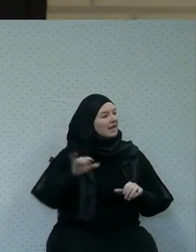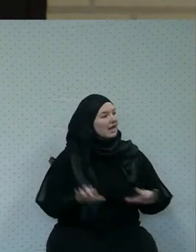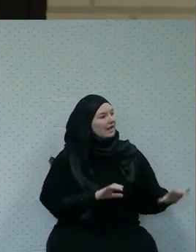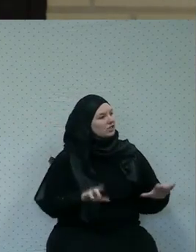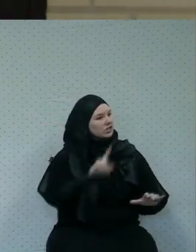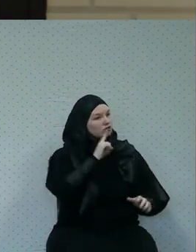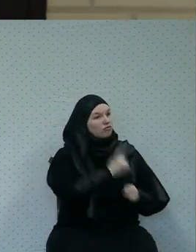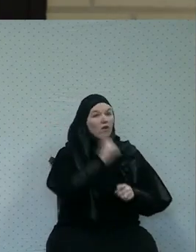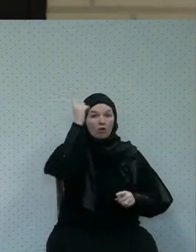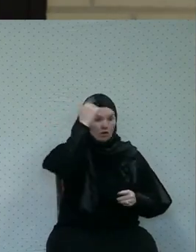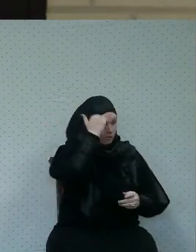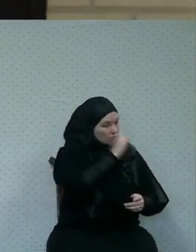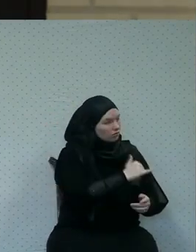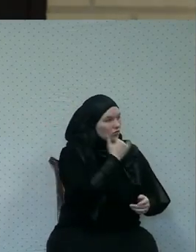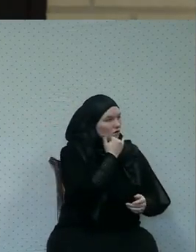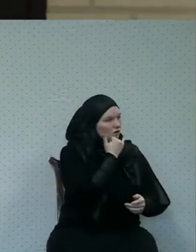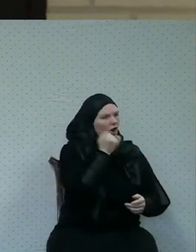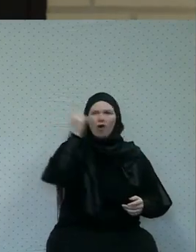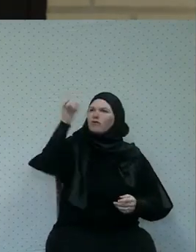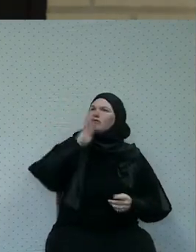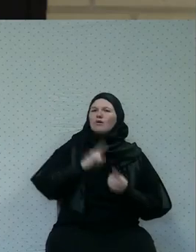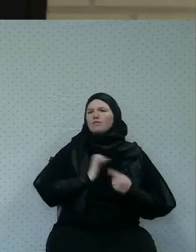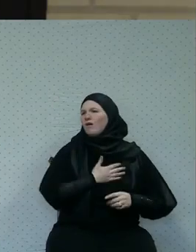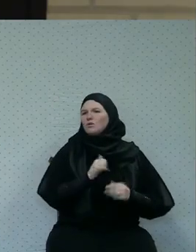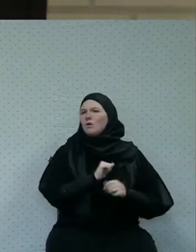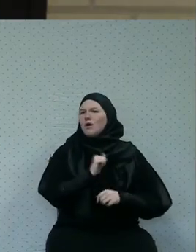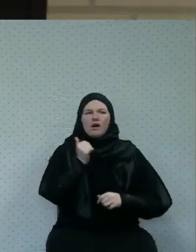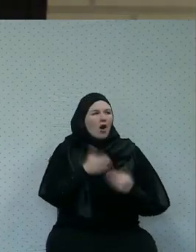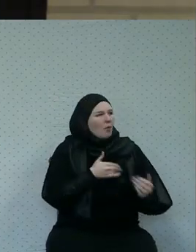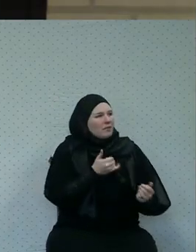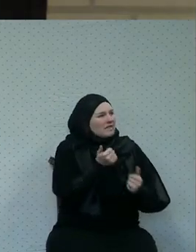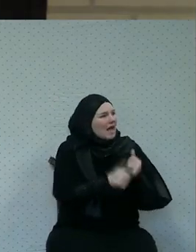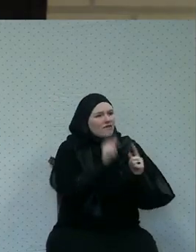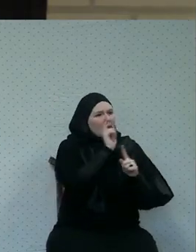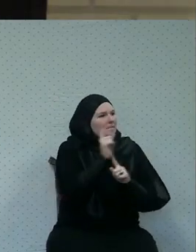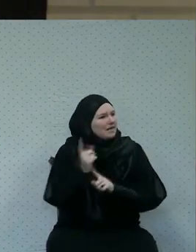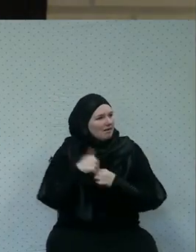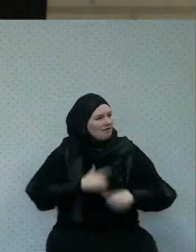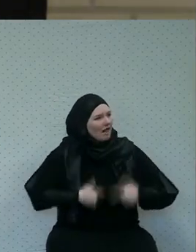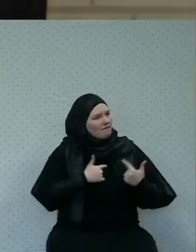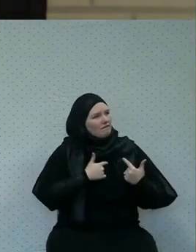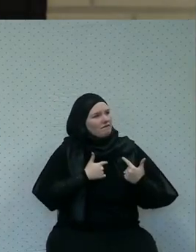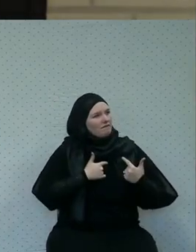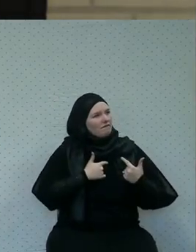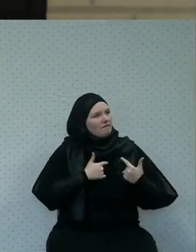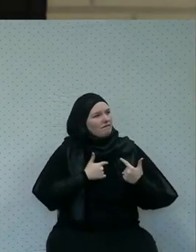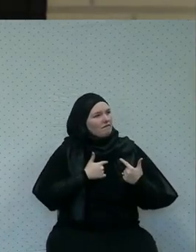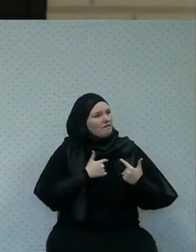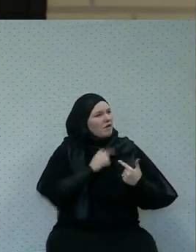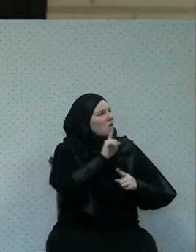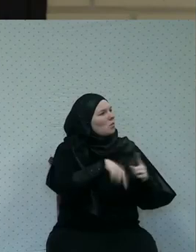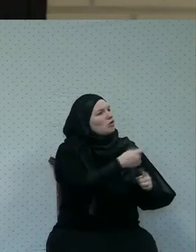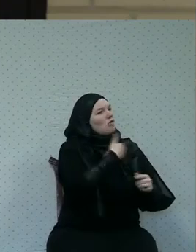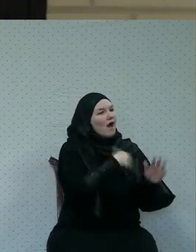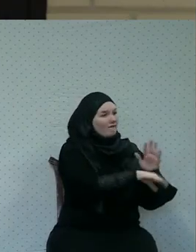is wrong. And Allah speaks to us almost every single minute in our life. Whenever you